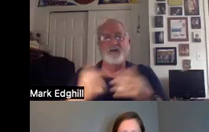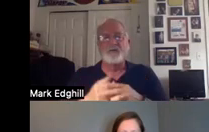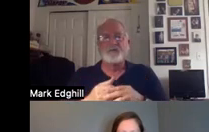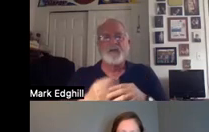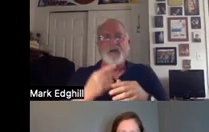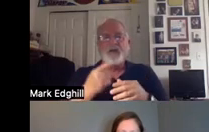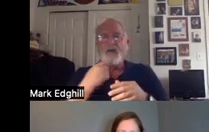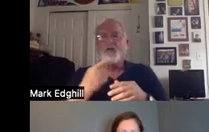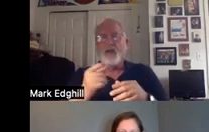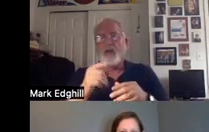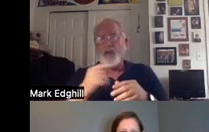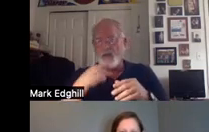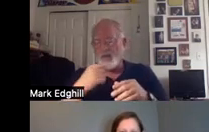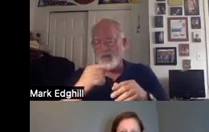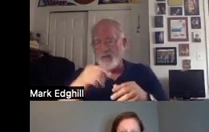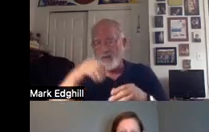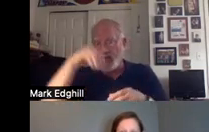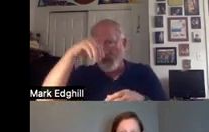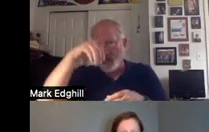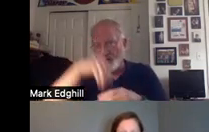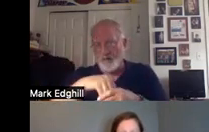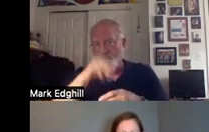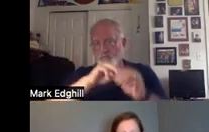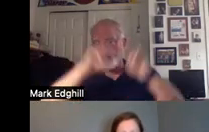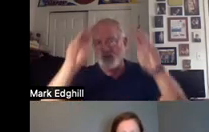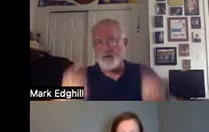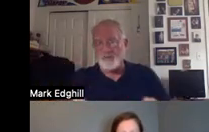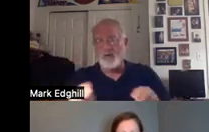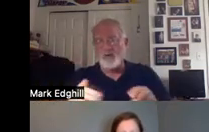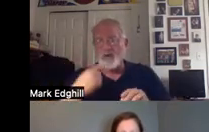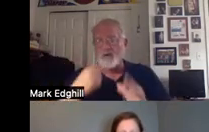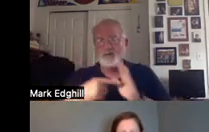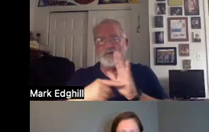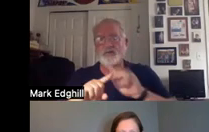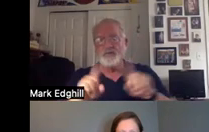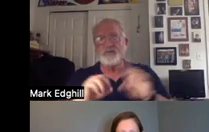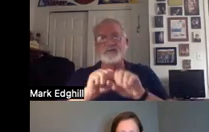this. This is just about routine life. In the museum.